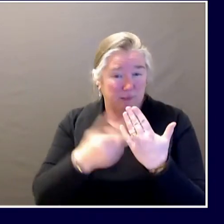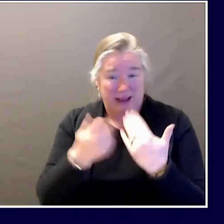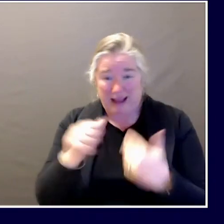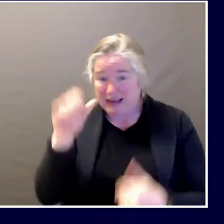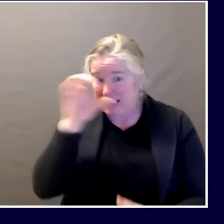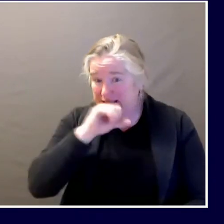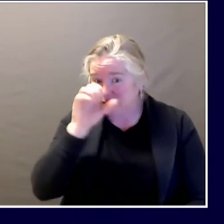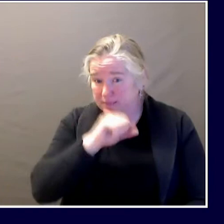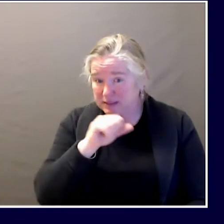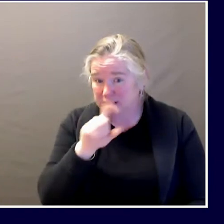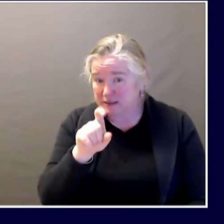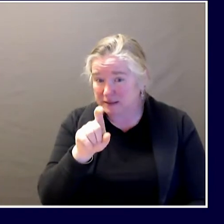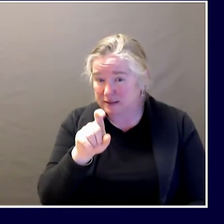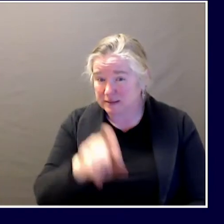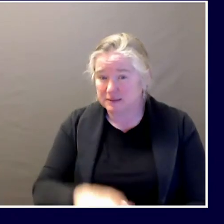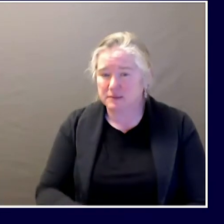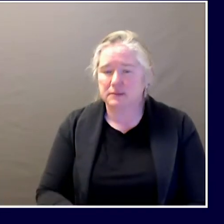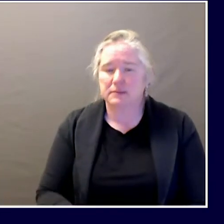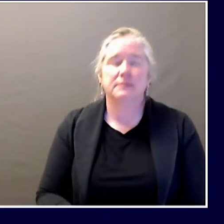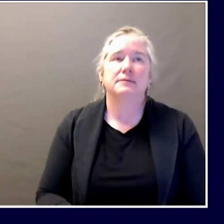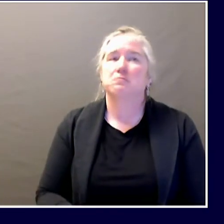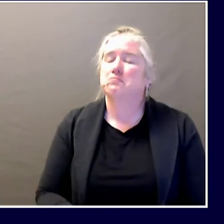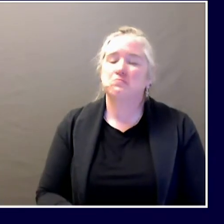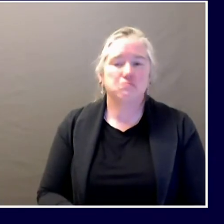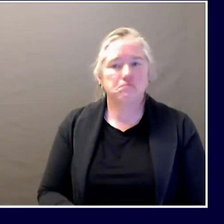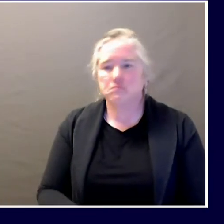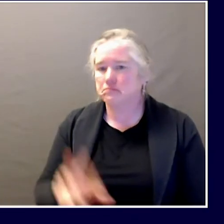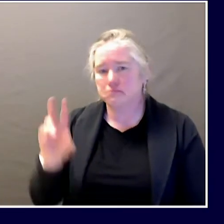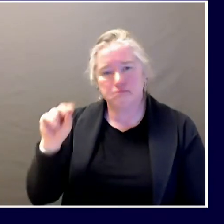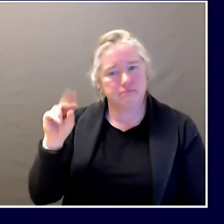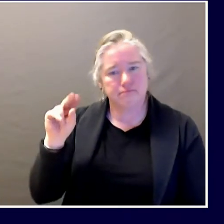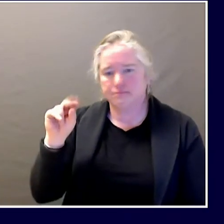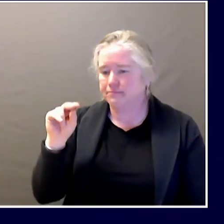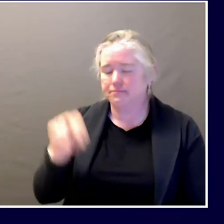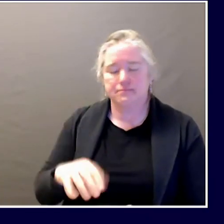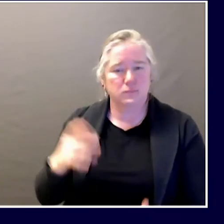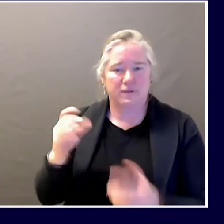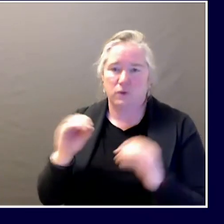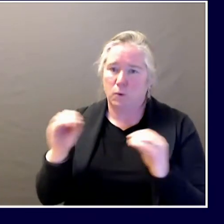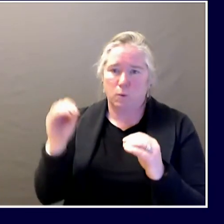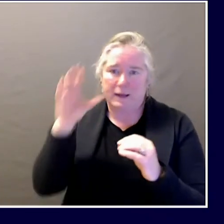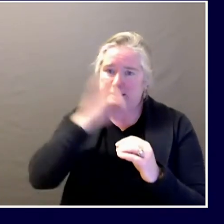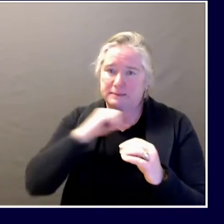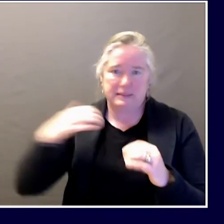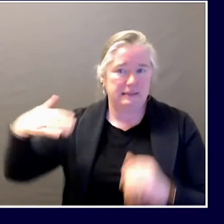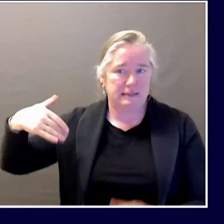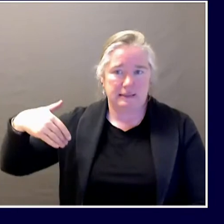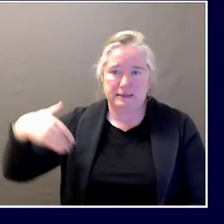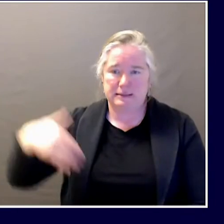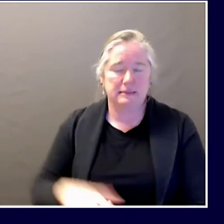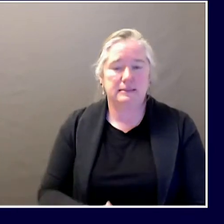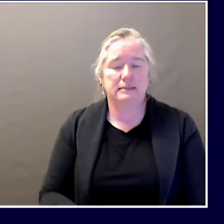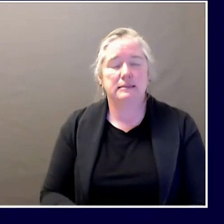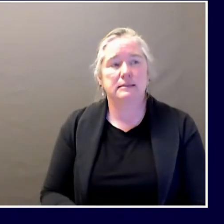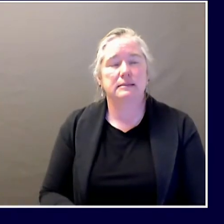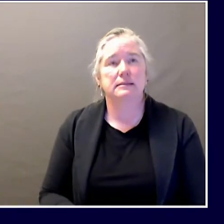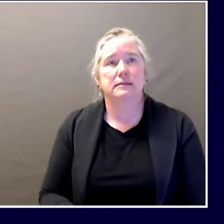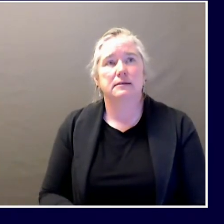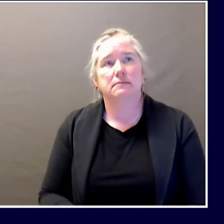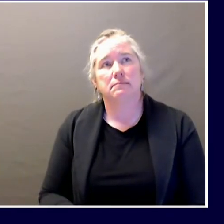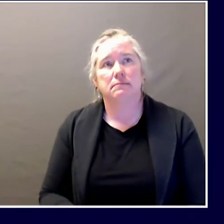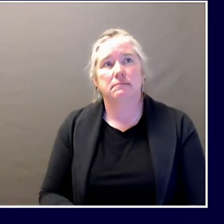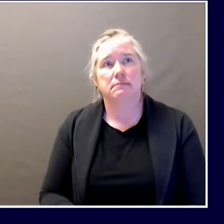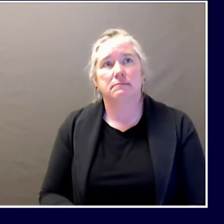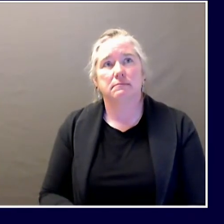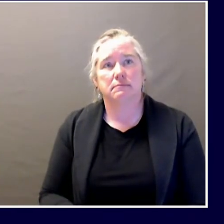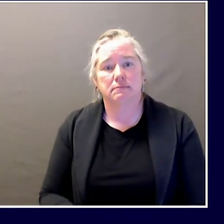that yet? We actually don't have any estimates yet. We know that to date, there's been a tremendous amount of